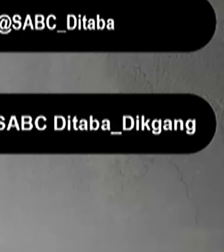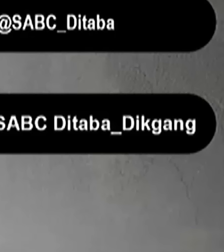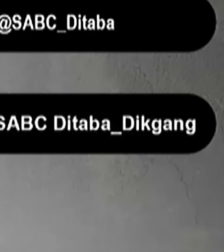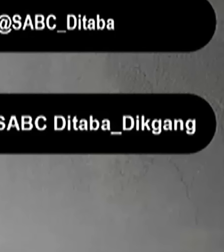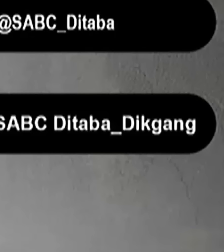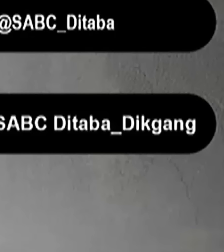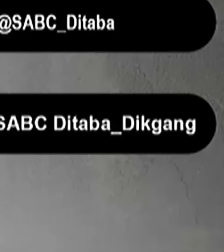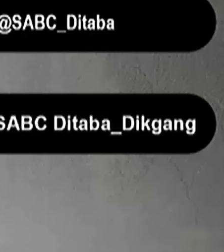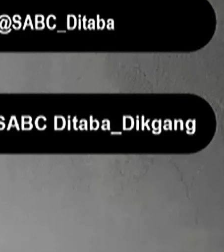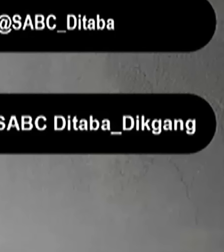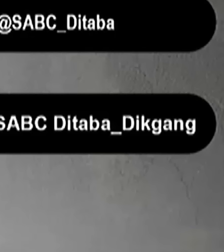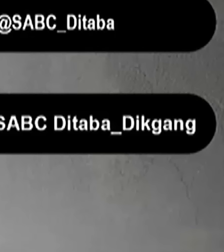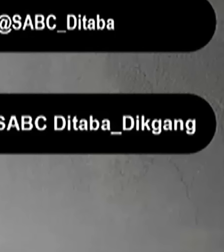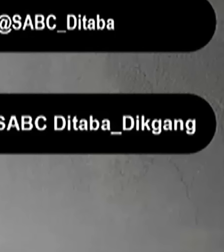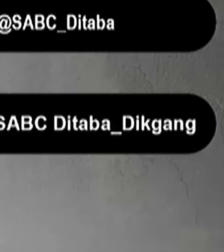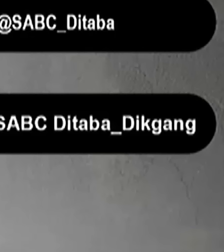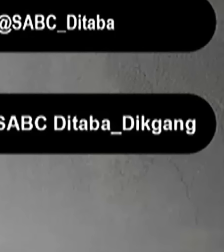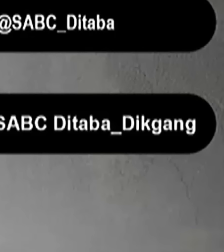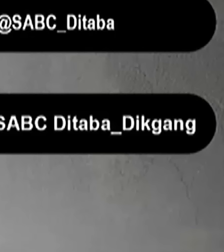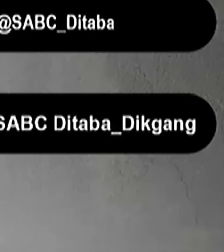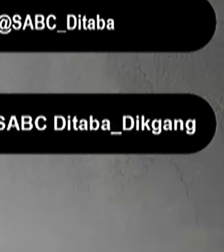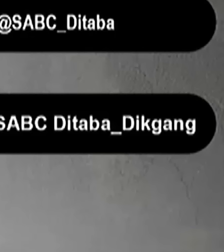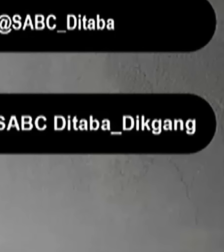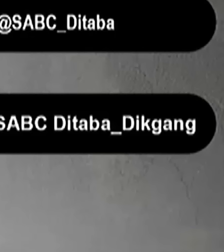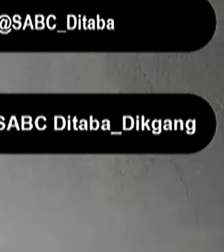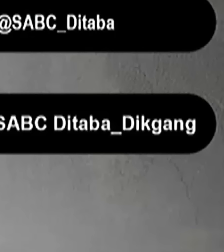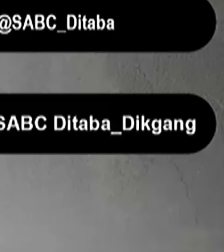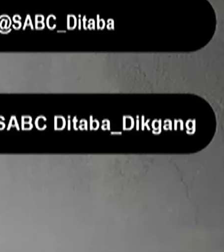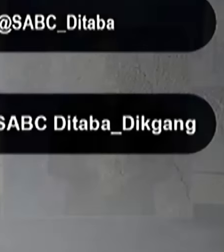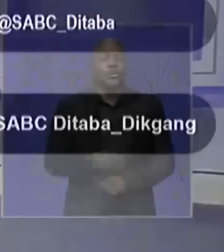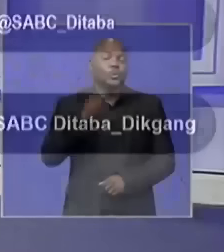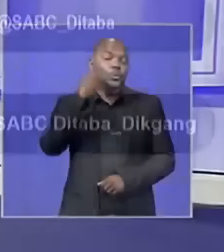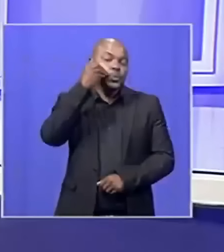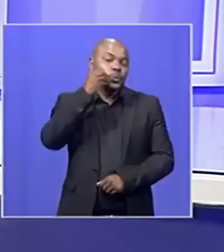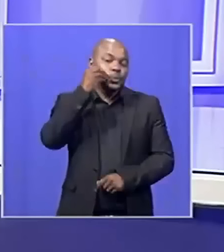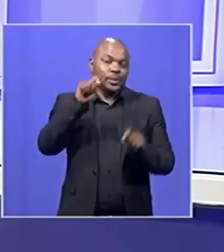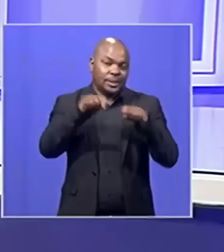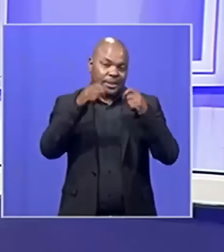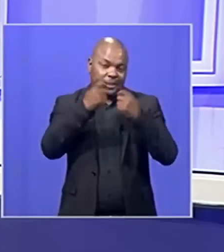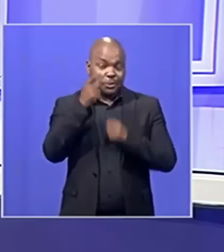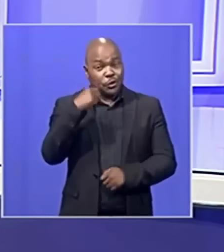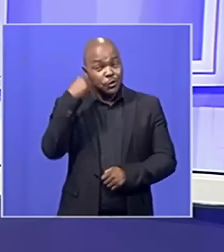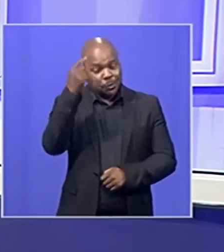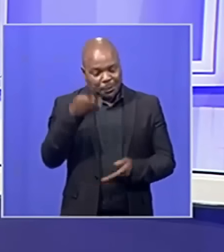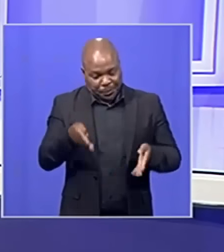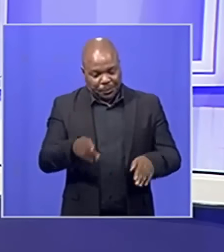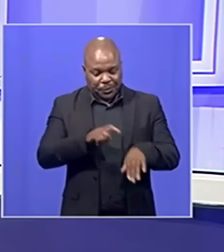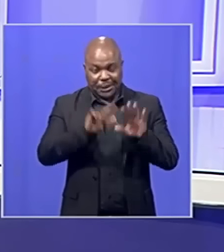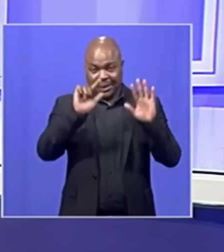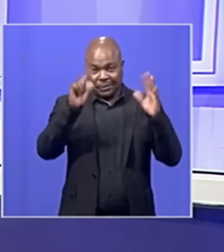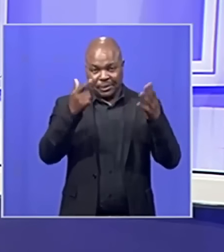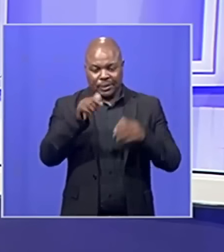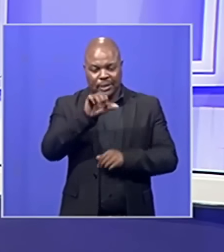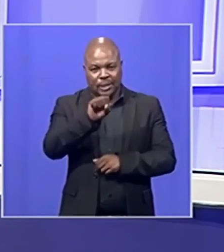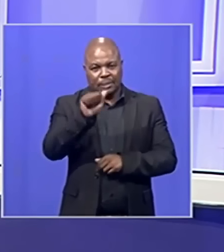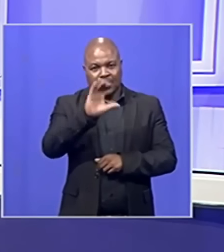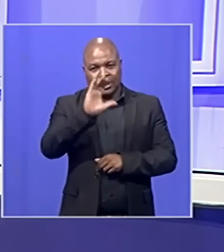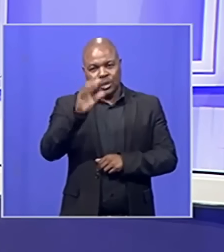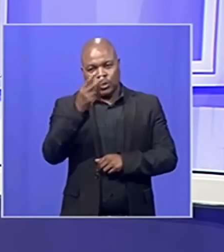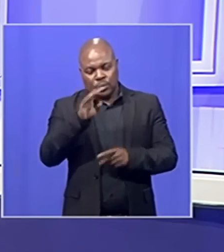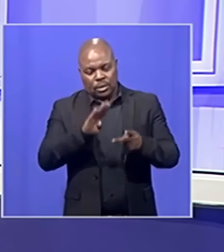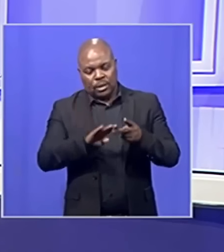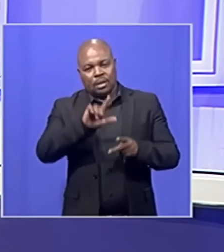e šita le nomorong ya rena ya WhatsApp fa o leka go kgatha tema. Ba sehlopha sa ditaba tša Sesotho ba tla lefa tšona ka iri ya bošupa mo go SABC 2 le